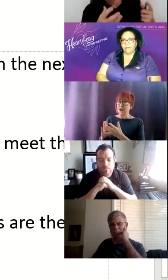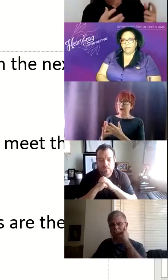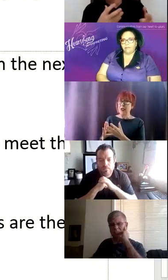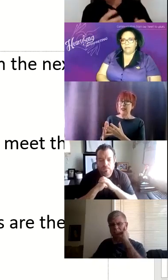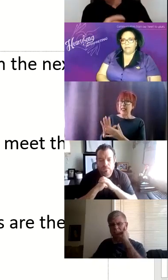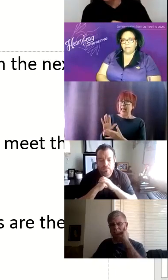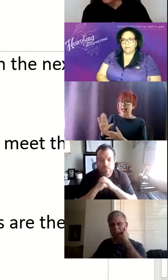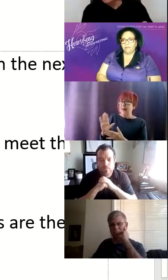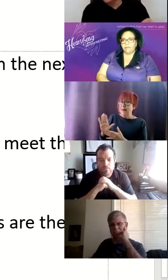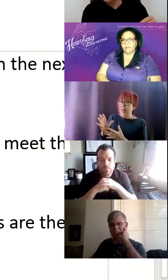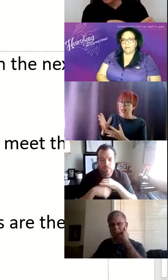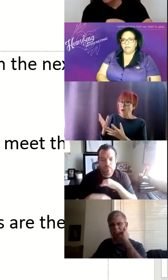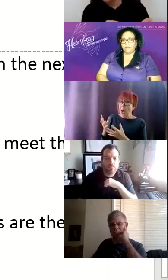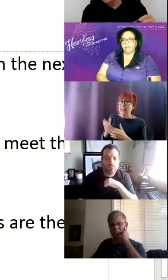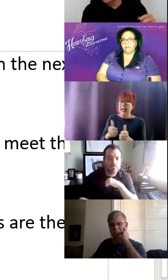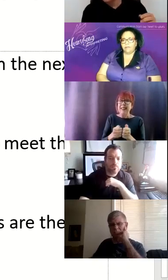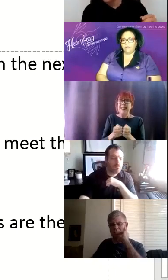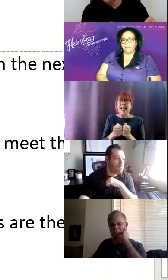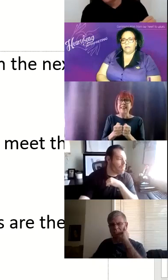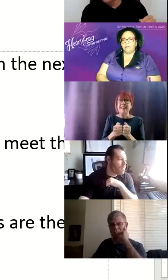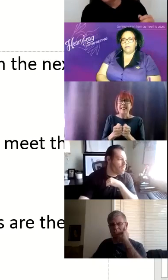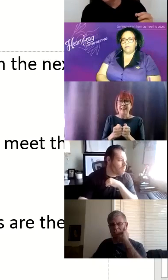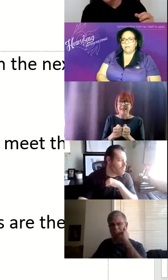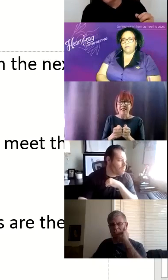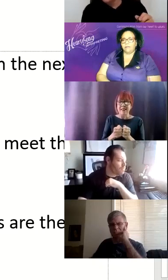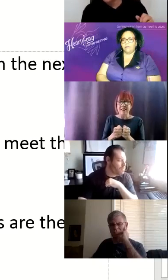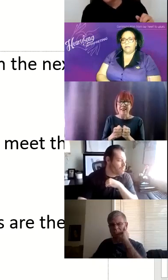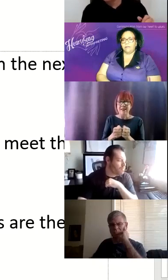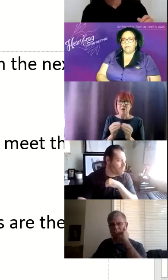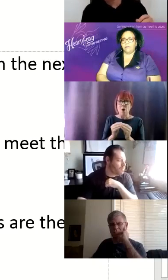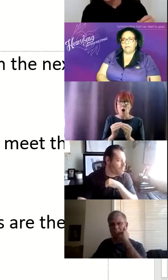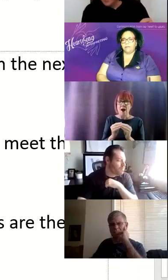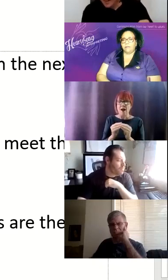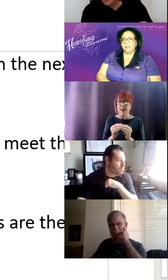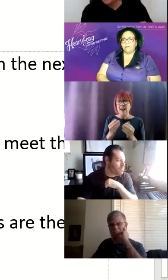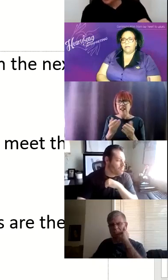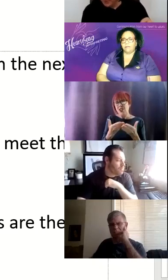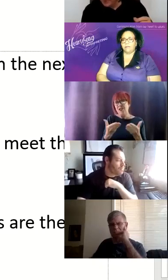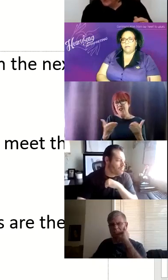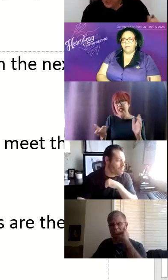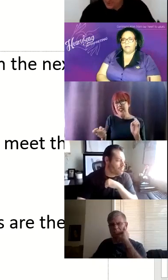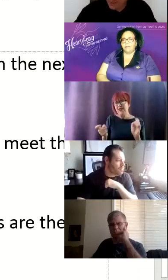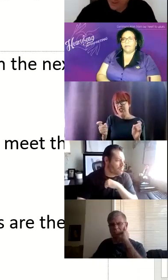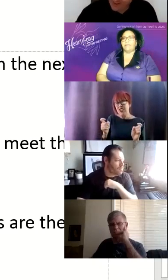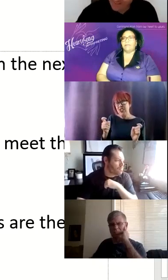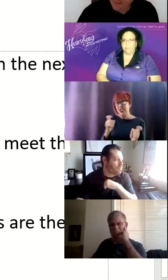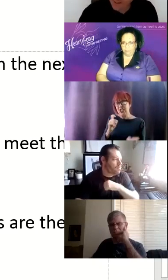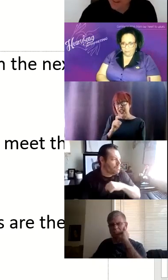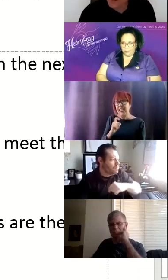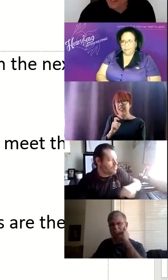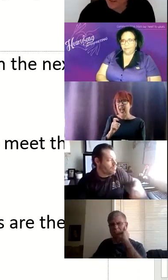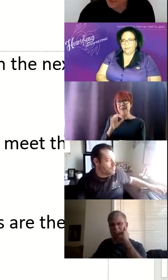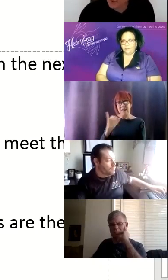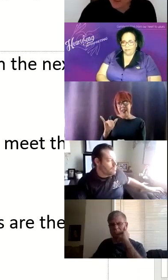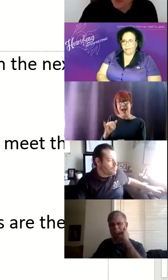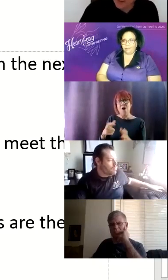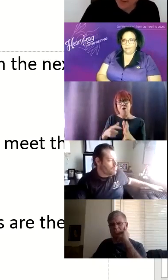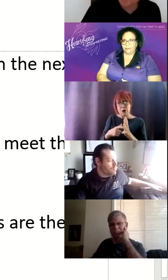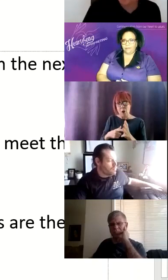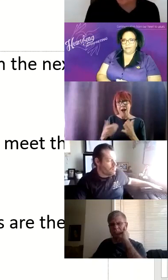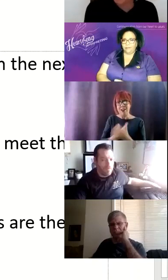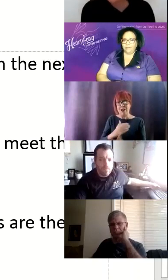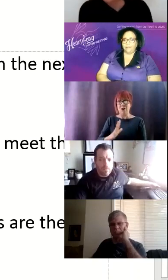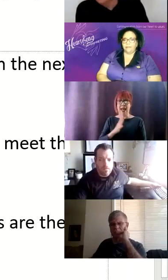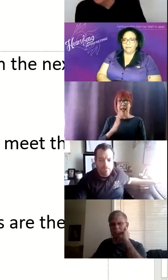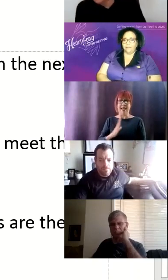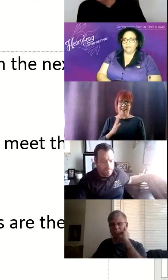they want this like texting environment. And so things have changed and there's etiquette involved, and I think etiquette is definitely